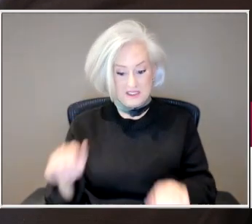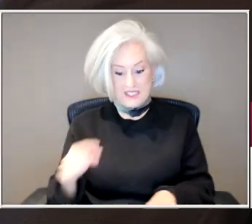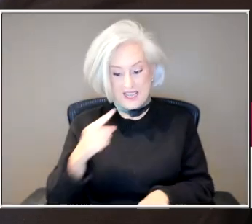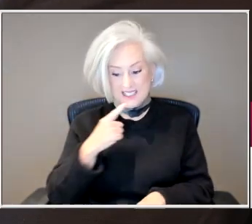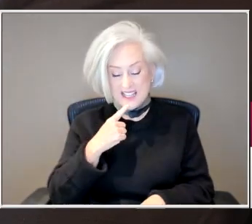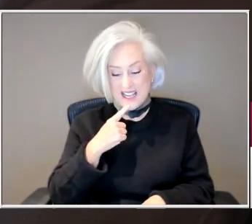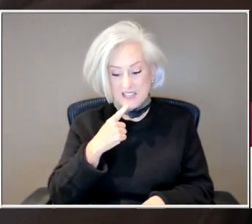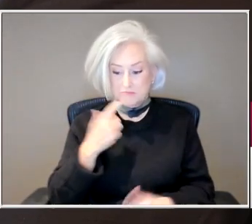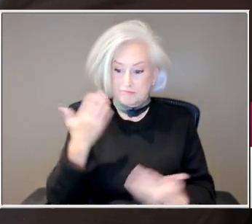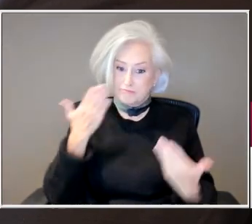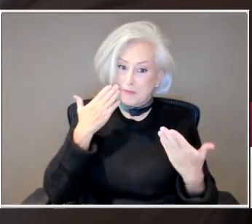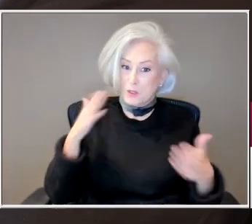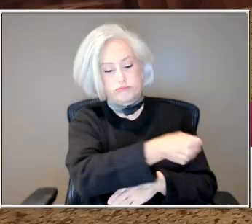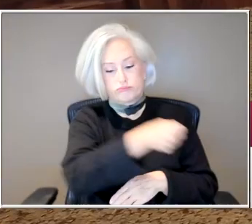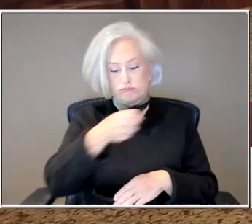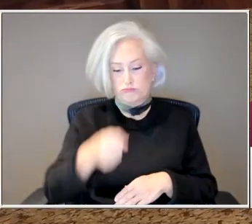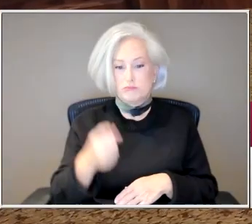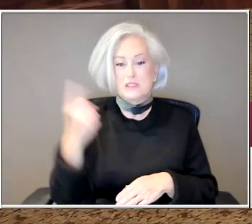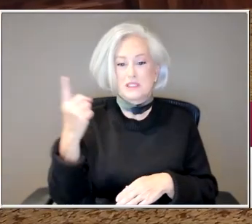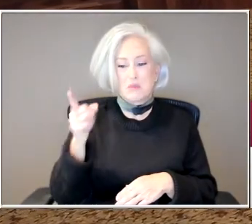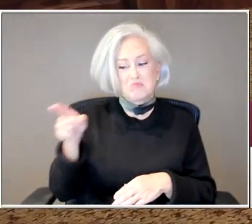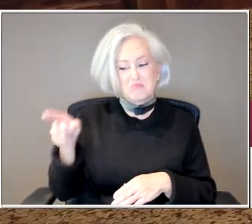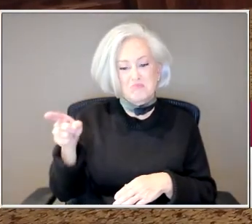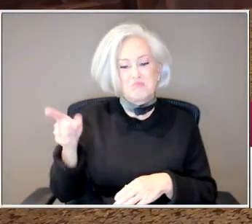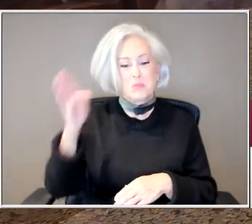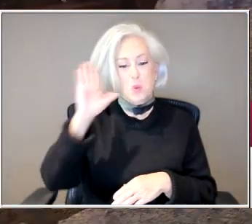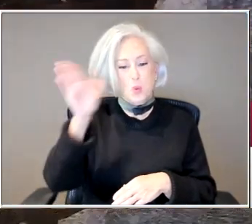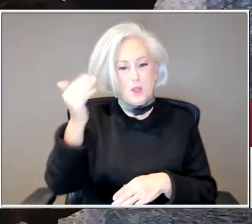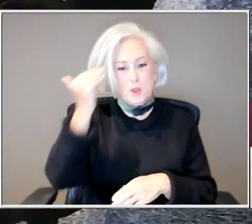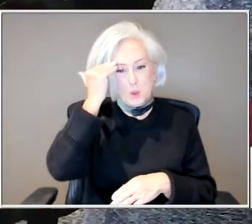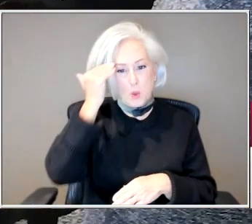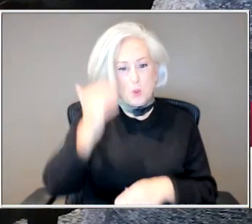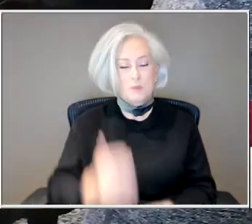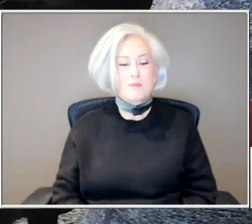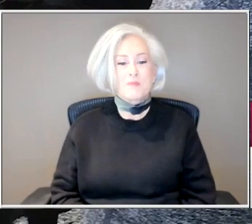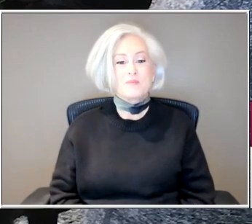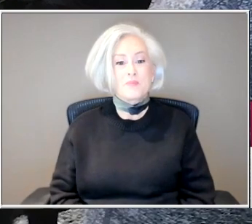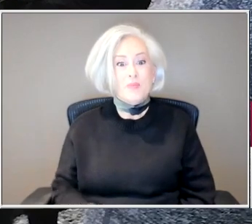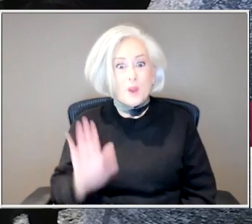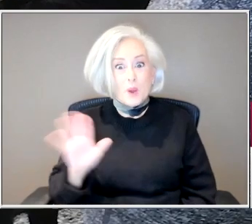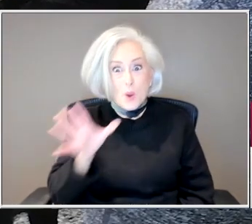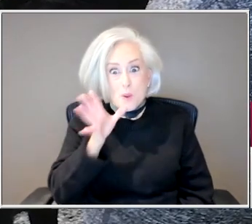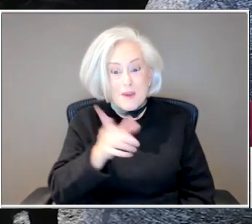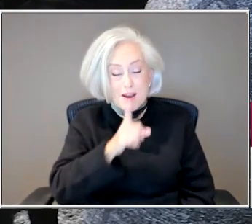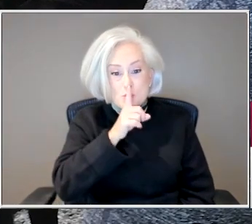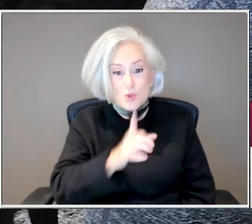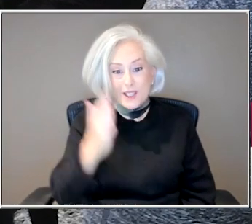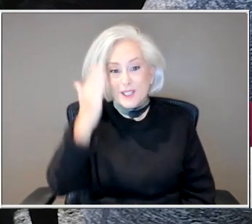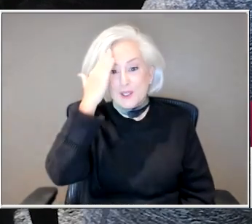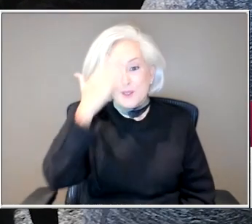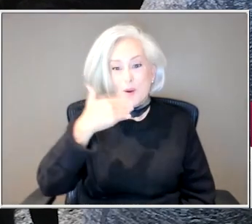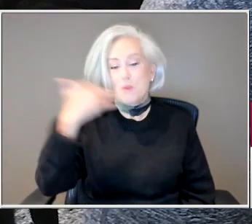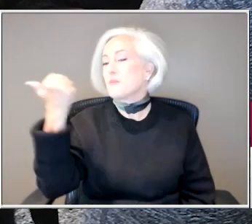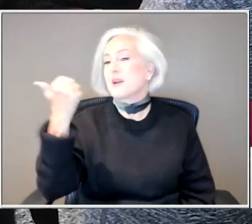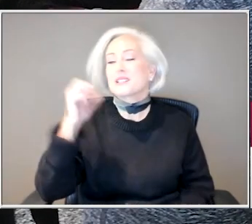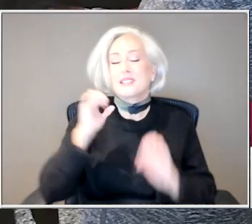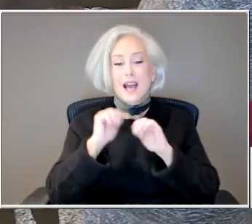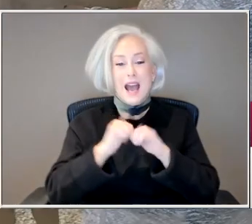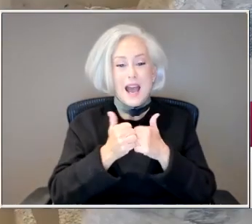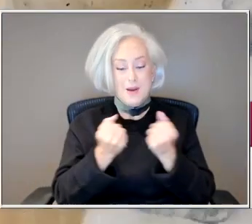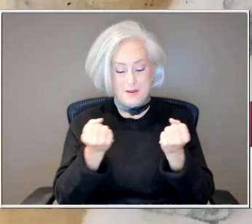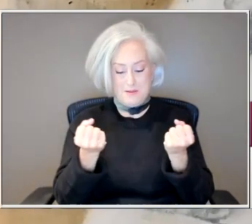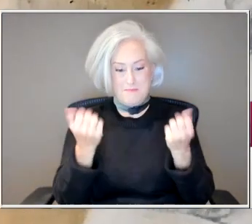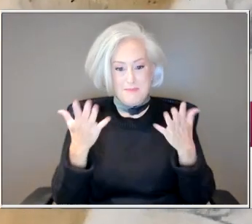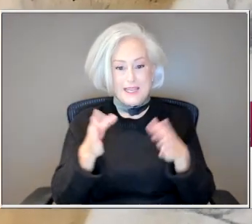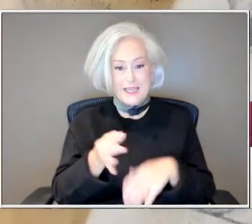so I'm going to bring somebody in who does know. And her mom really did know best how multiple experts here at the health system